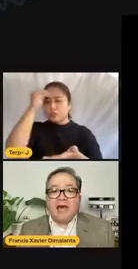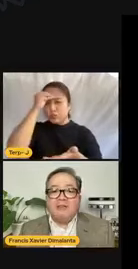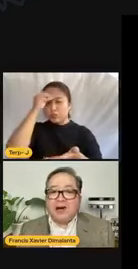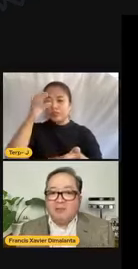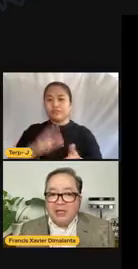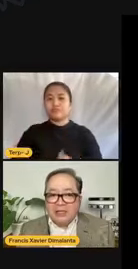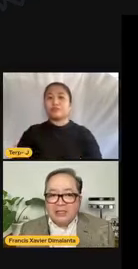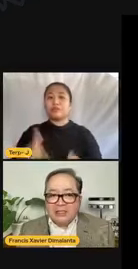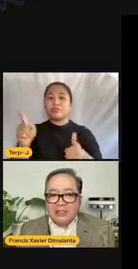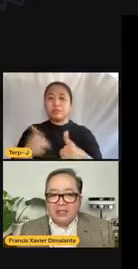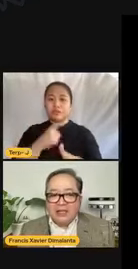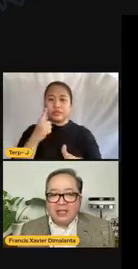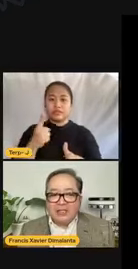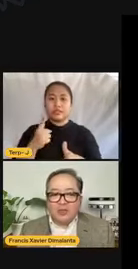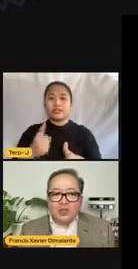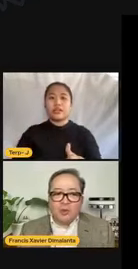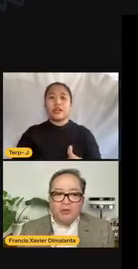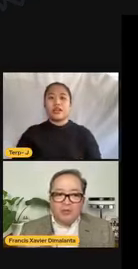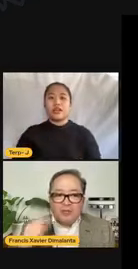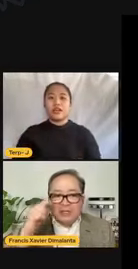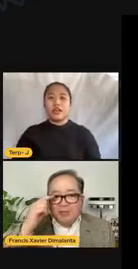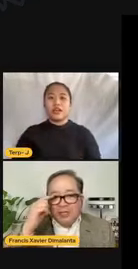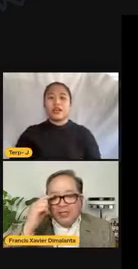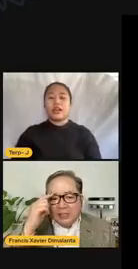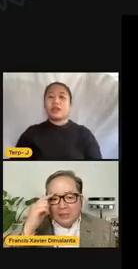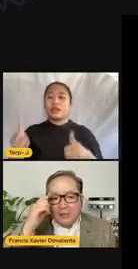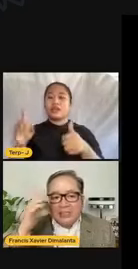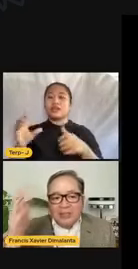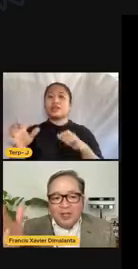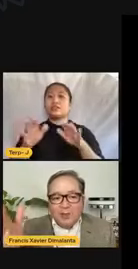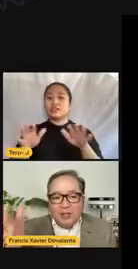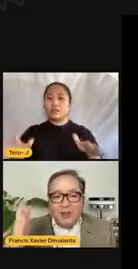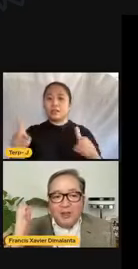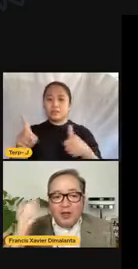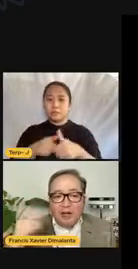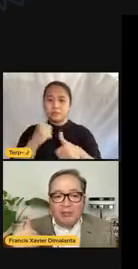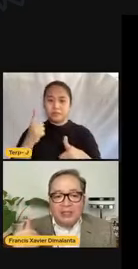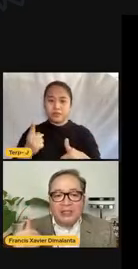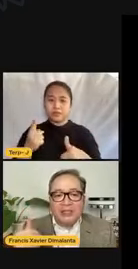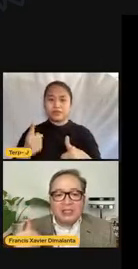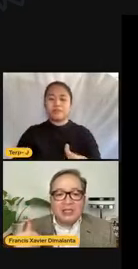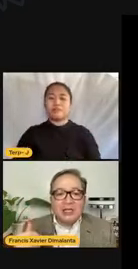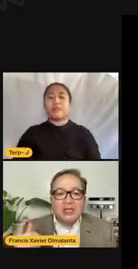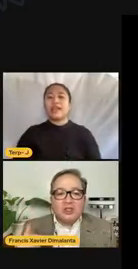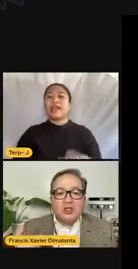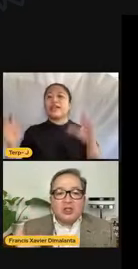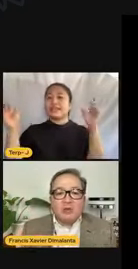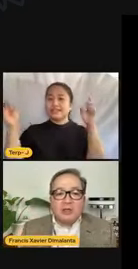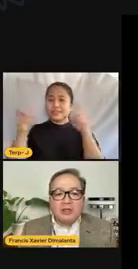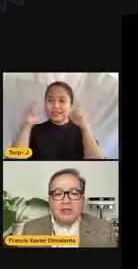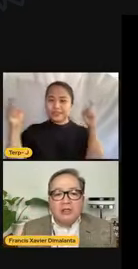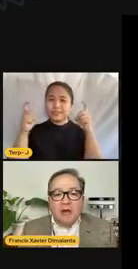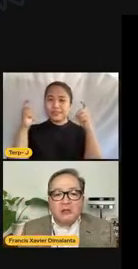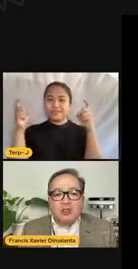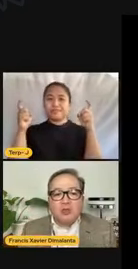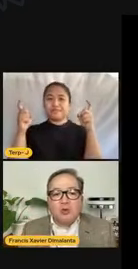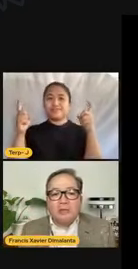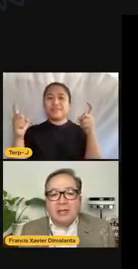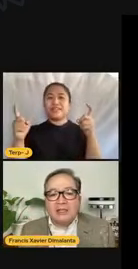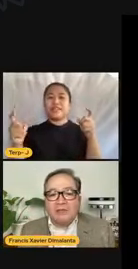They have abilities. Let's turn away from disabilities, but celebrate their abilities. Children with Down syndrome will